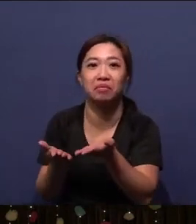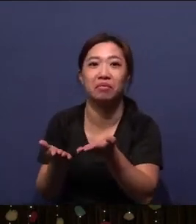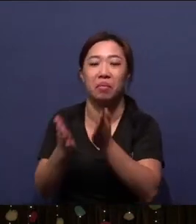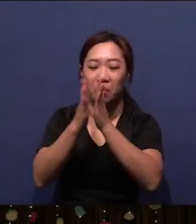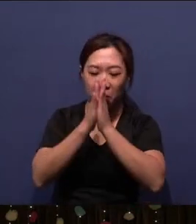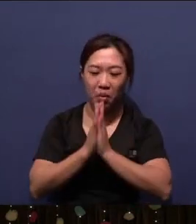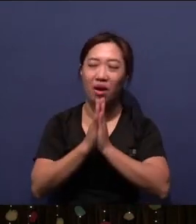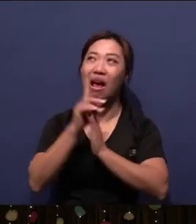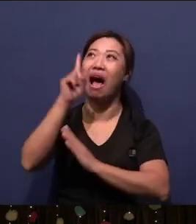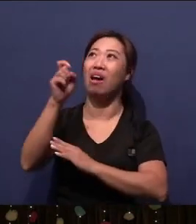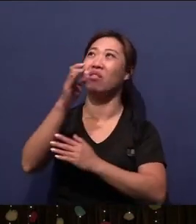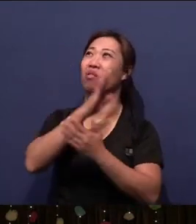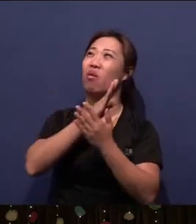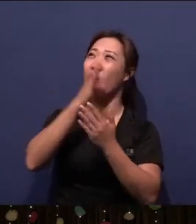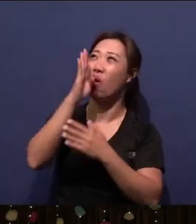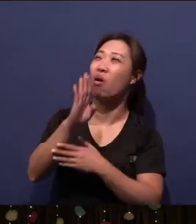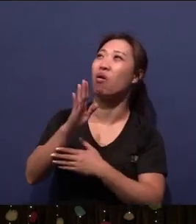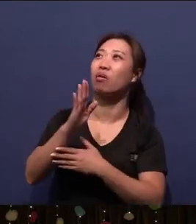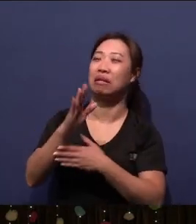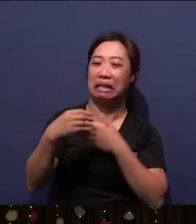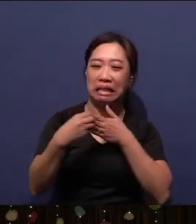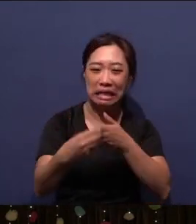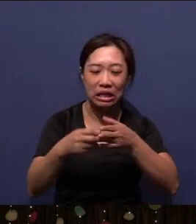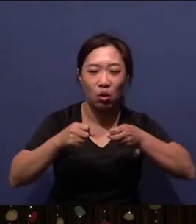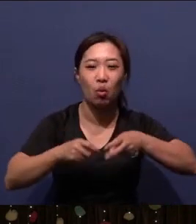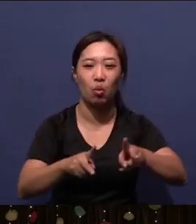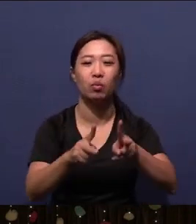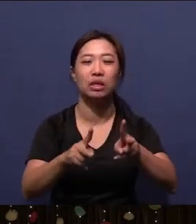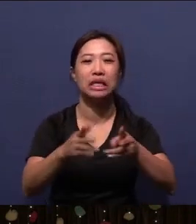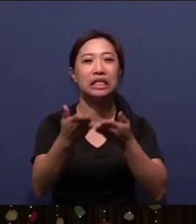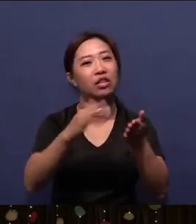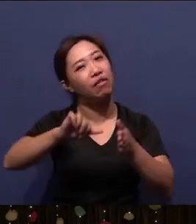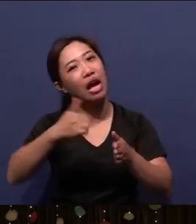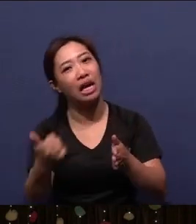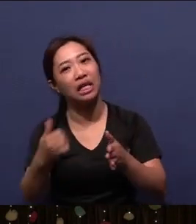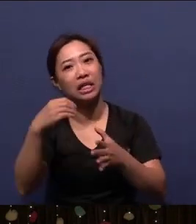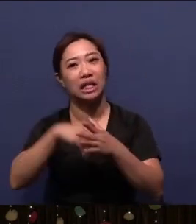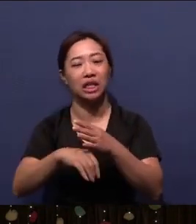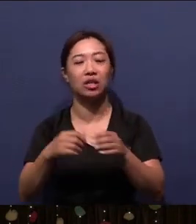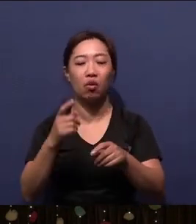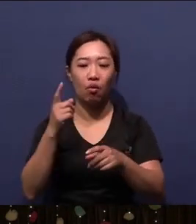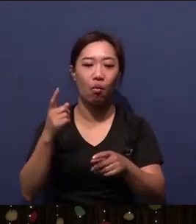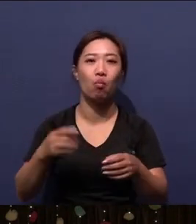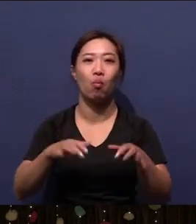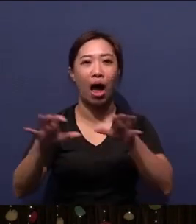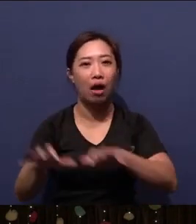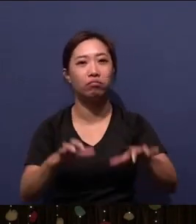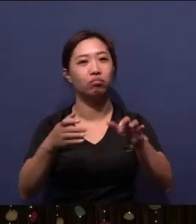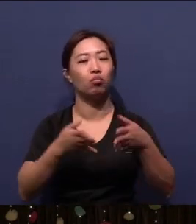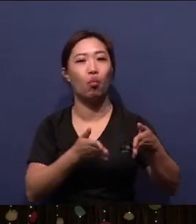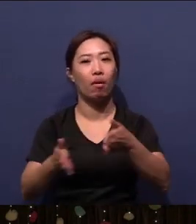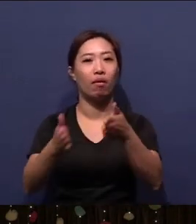Pray and ask God to lead you to an opportunity to serve others in a tangible way.